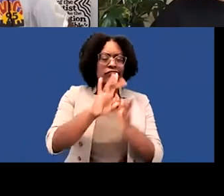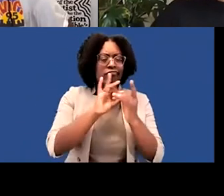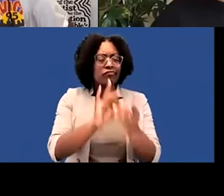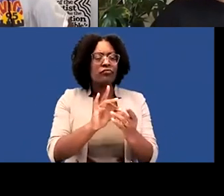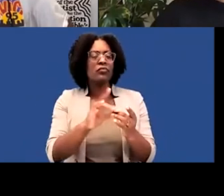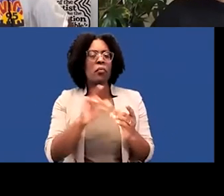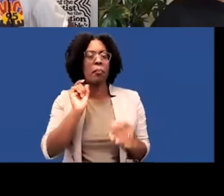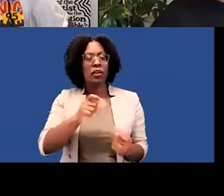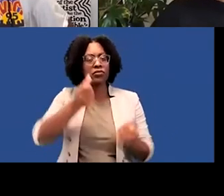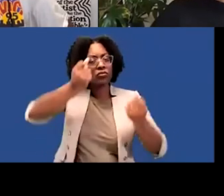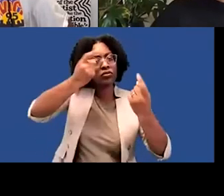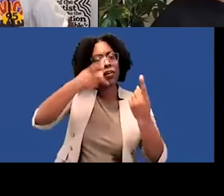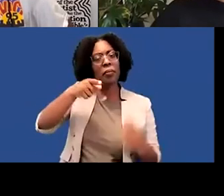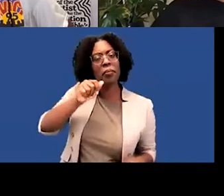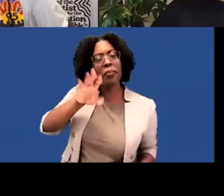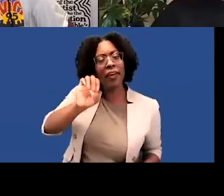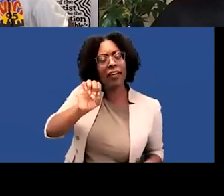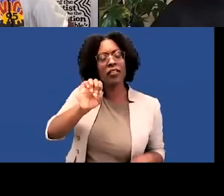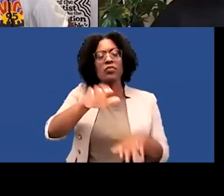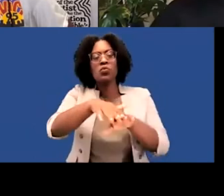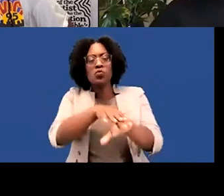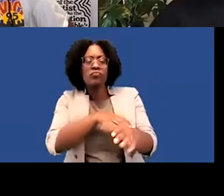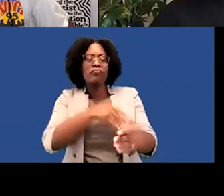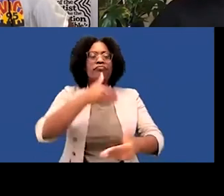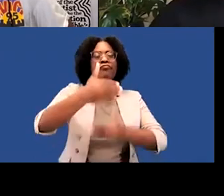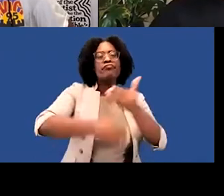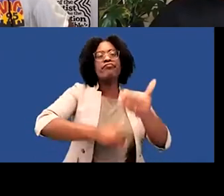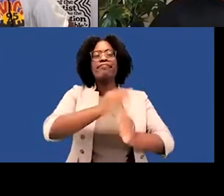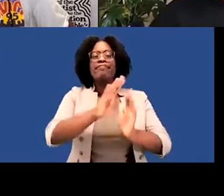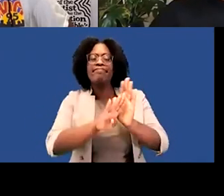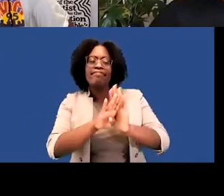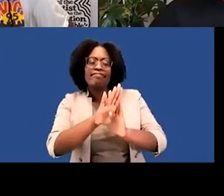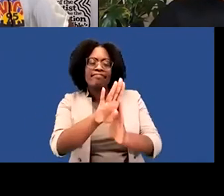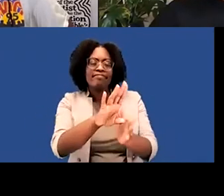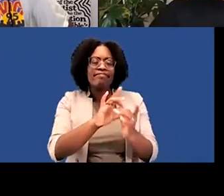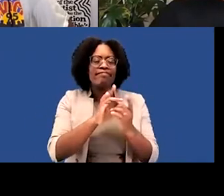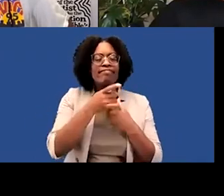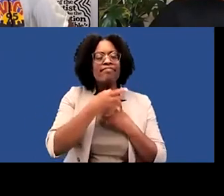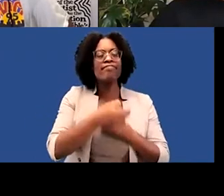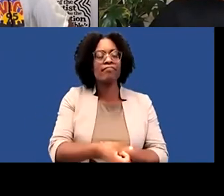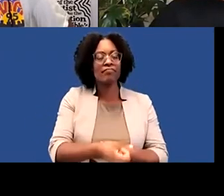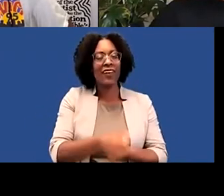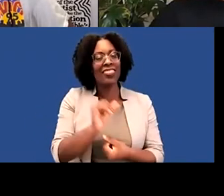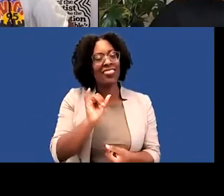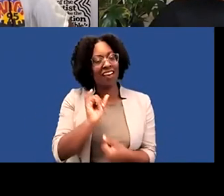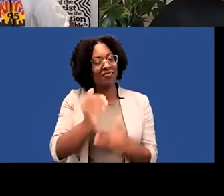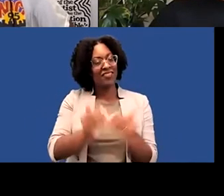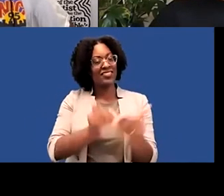something that I'm also learning to become more okay with too.